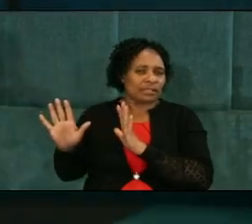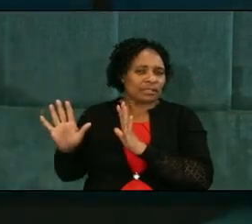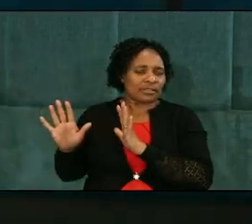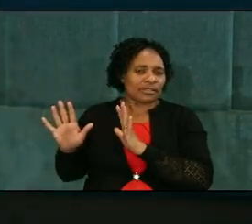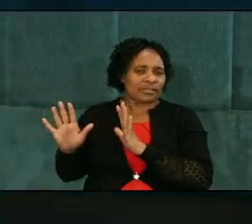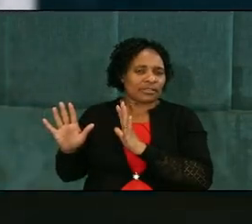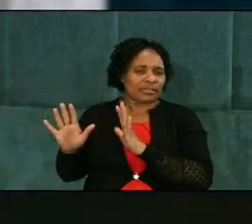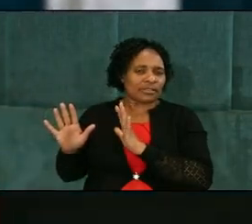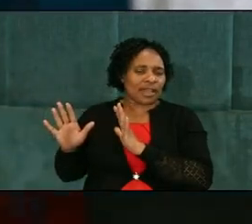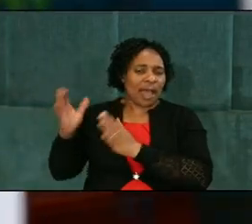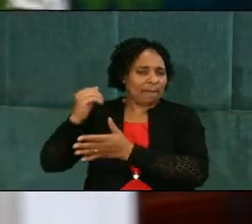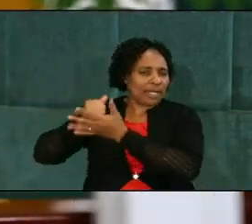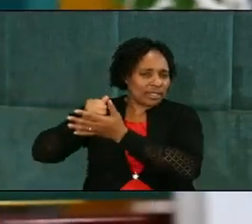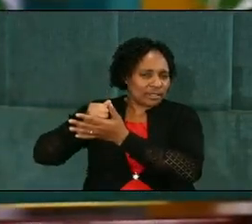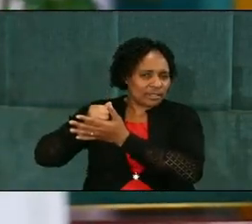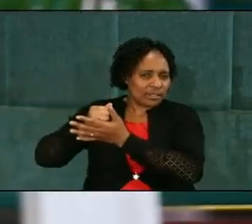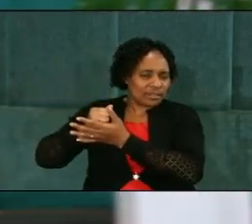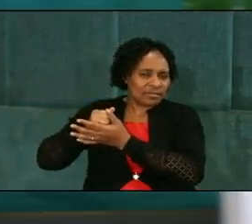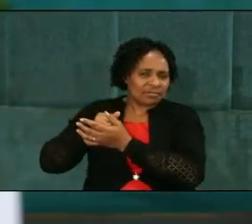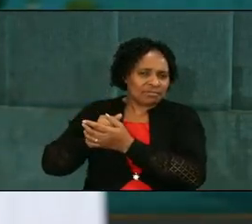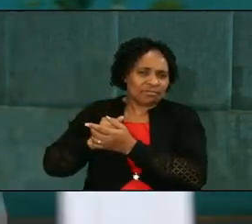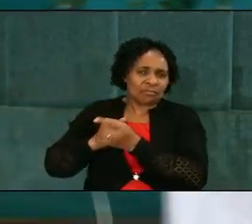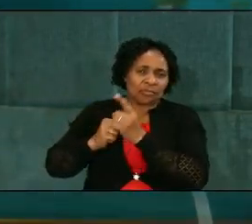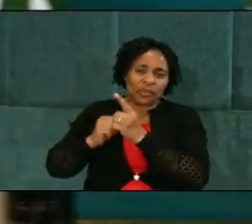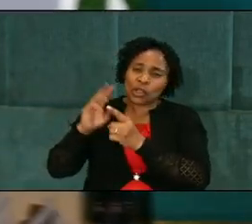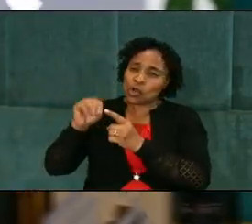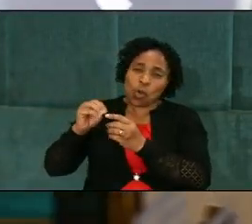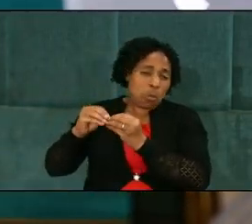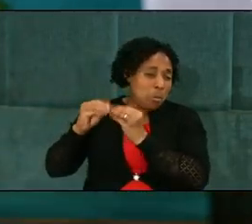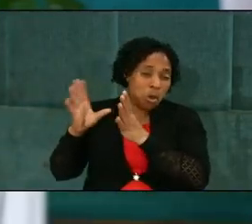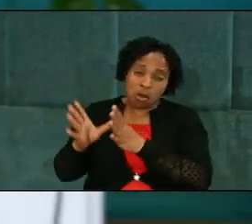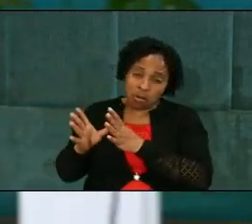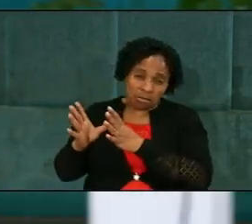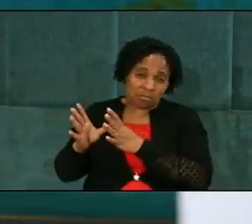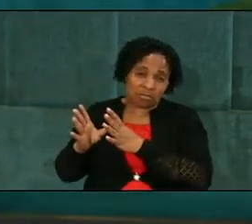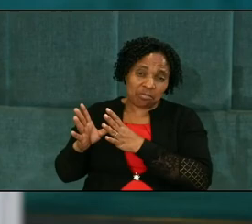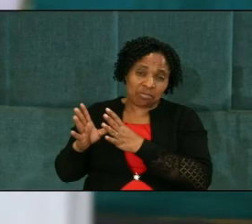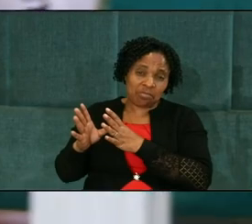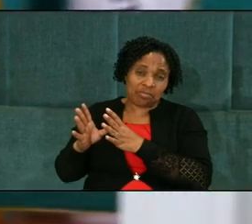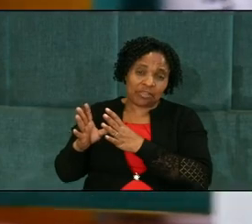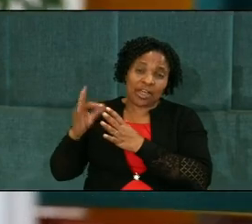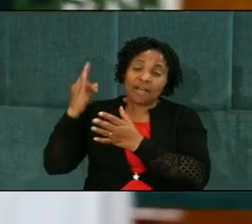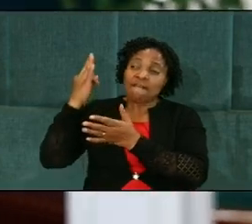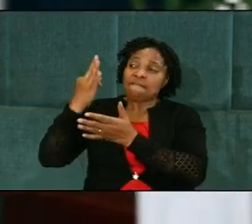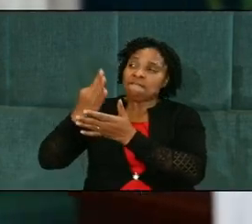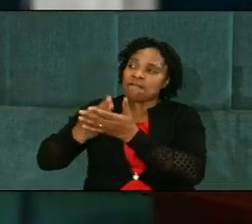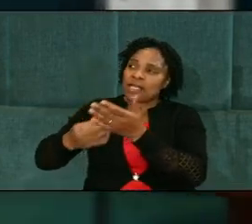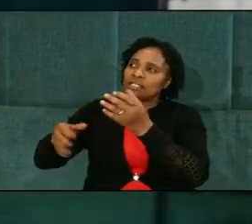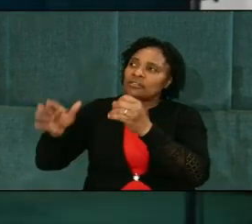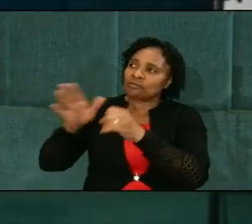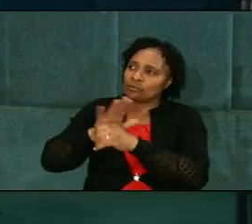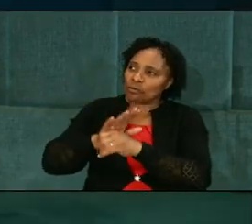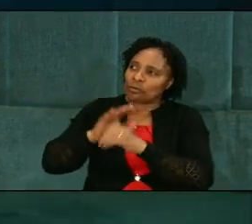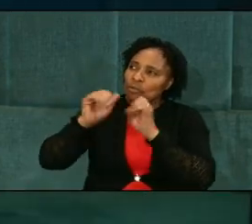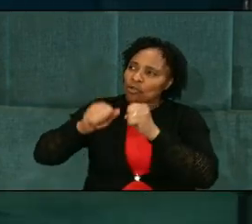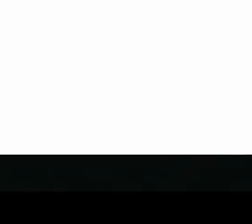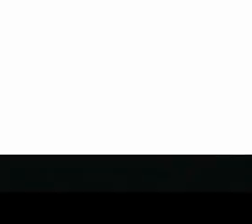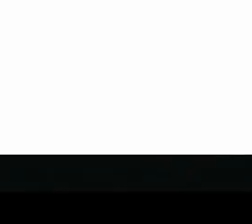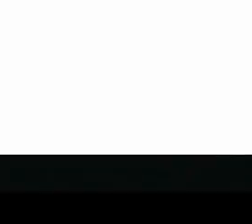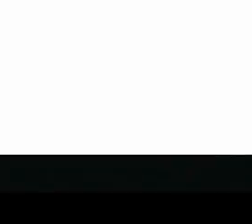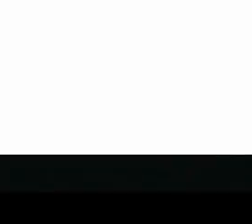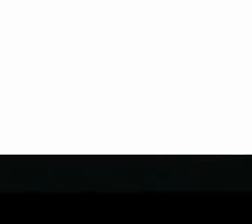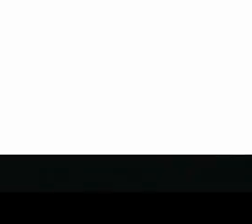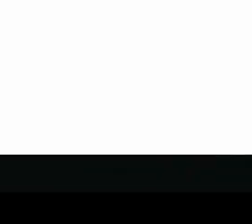Done. The Amen. No more. The faithful and true witness, the ruler of